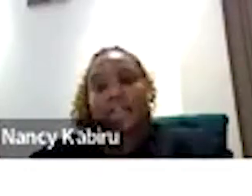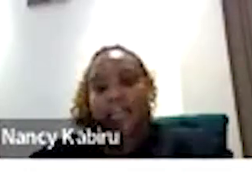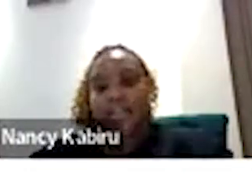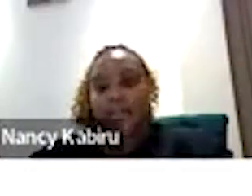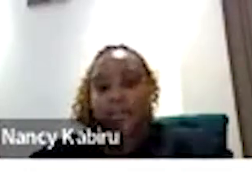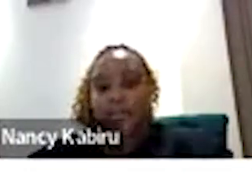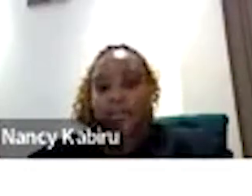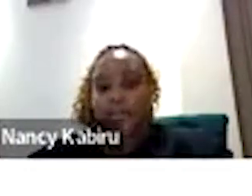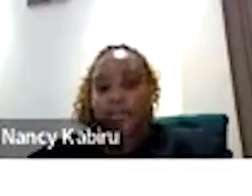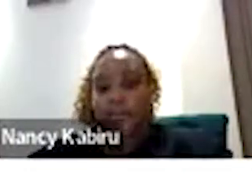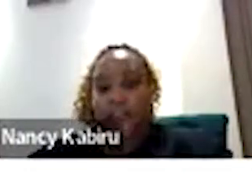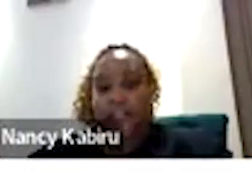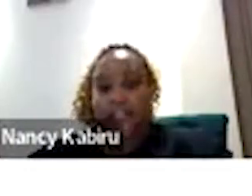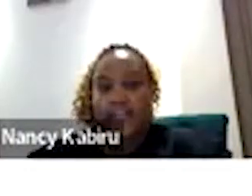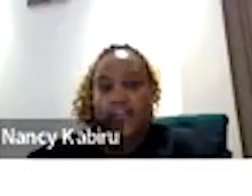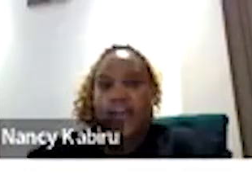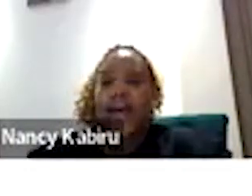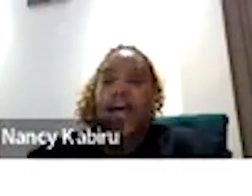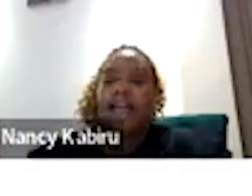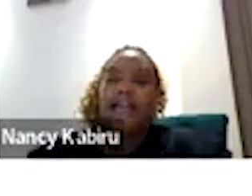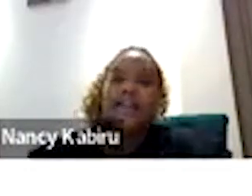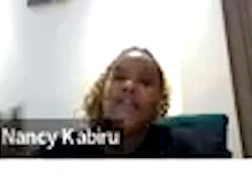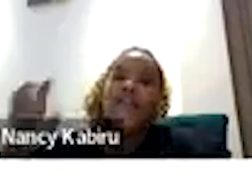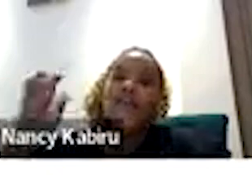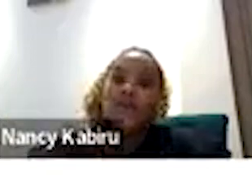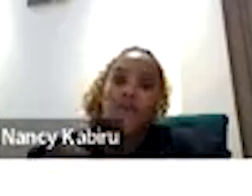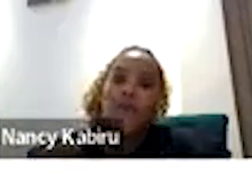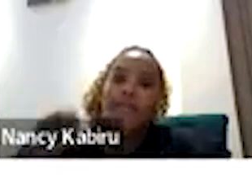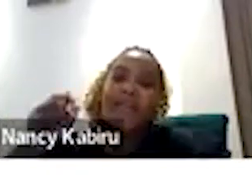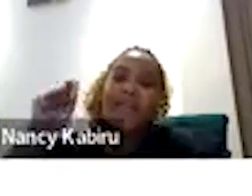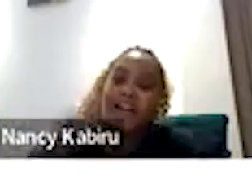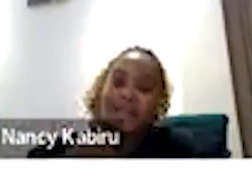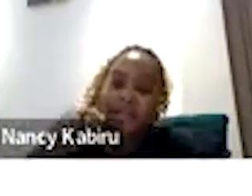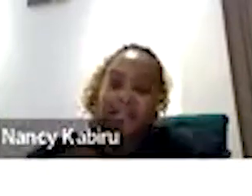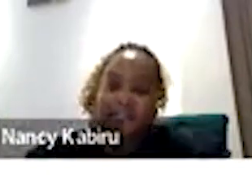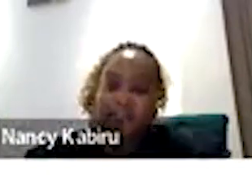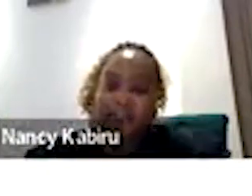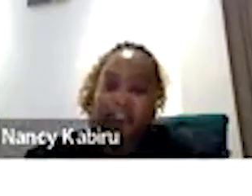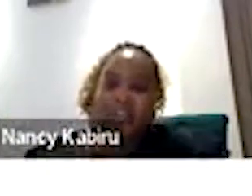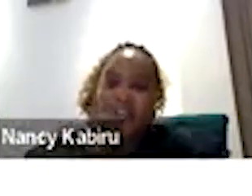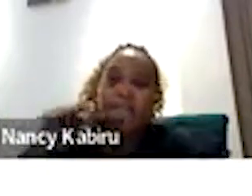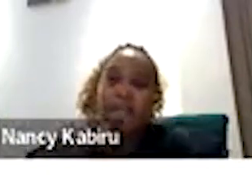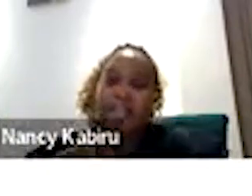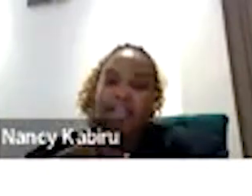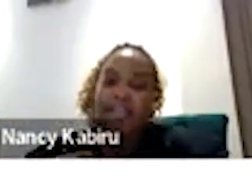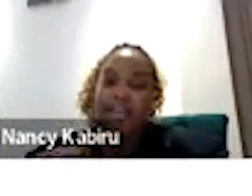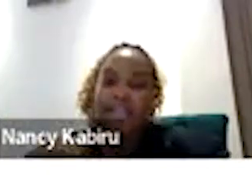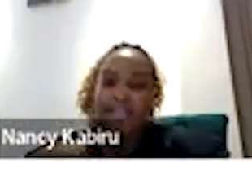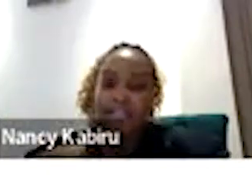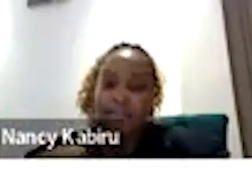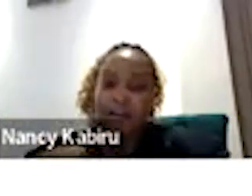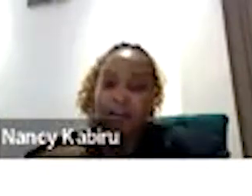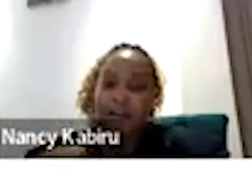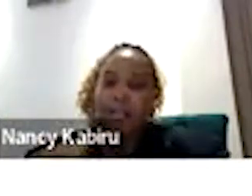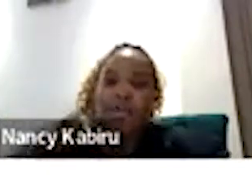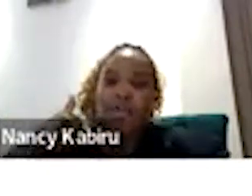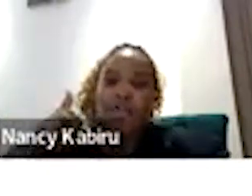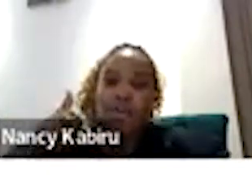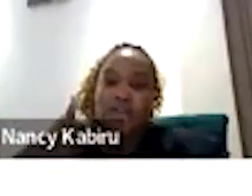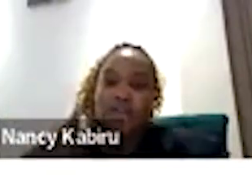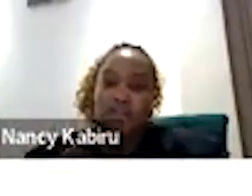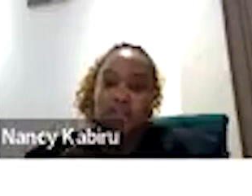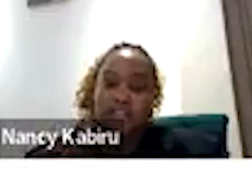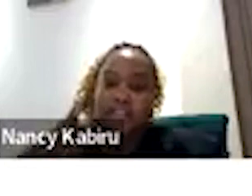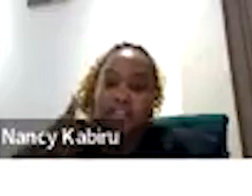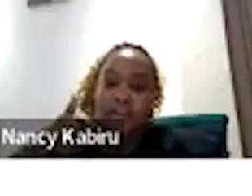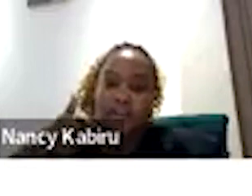not stigmatize you, all right? And you will be the first participant in breaking that stigma